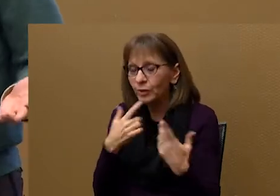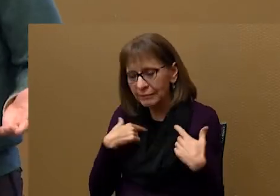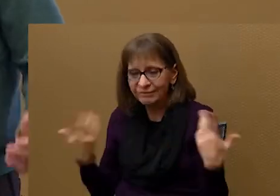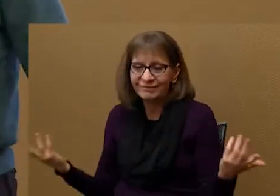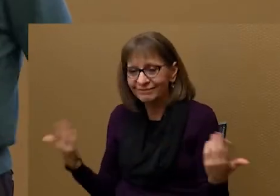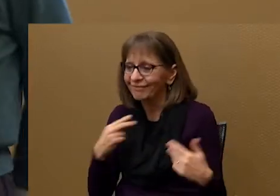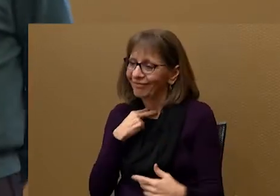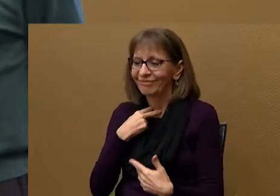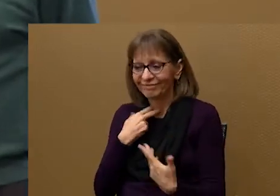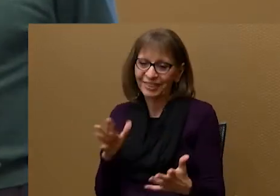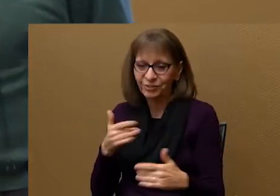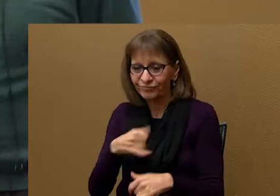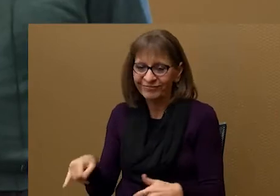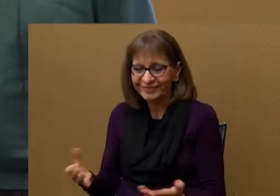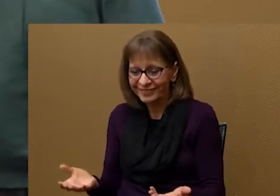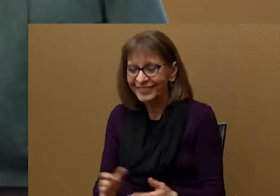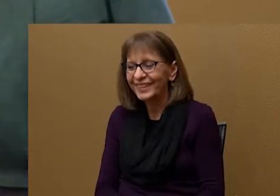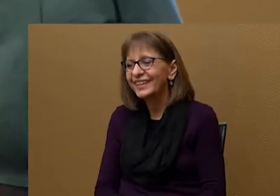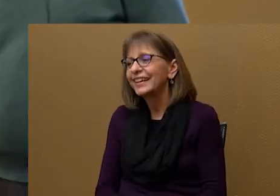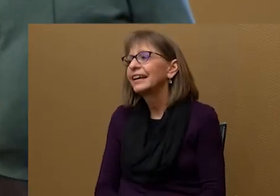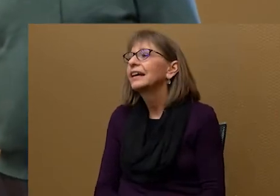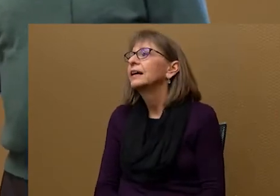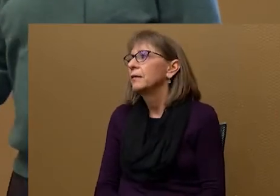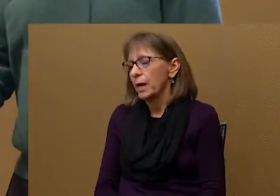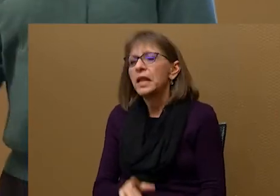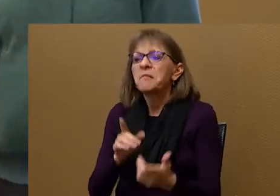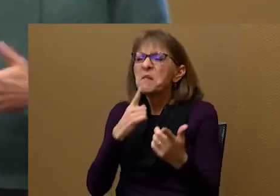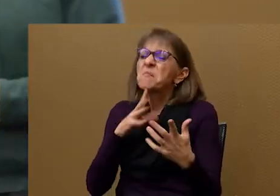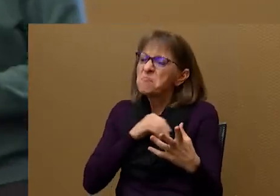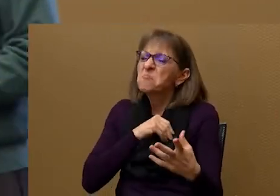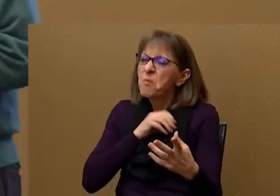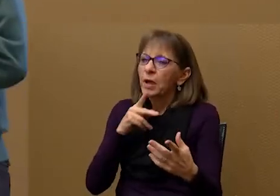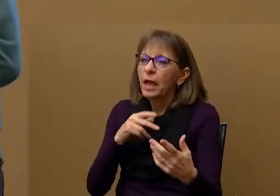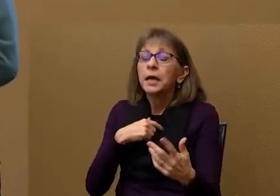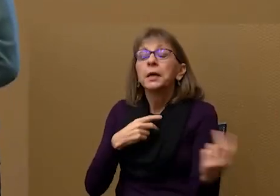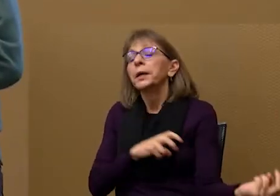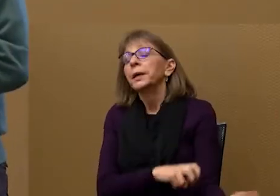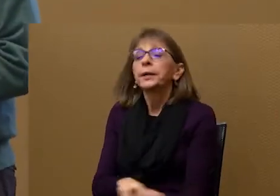all right, what? If he said, no, I don't want to talk to you, then I couldn't go further.